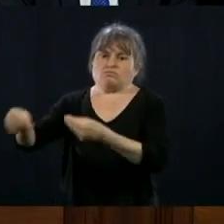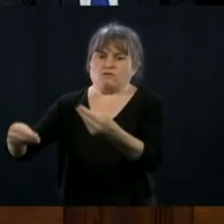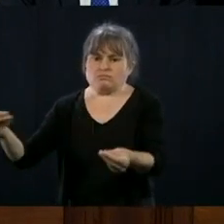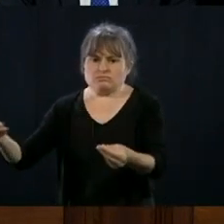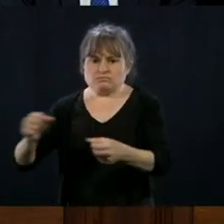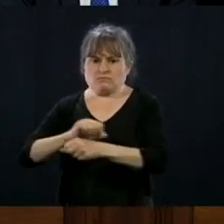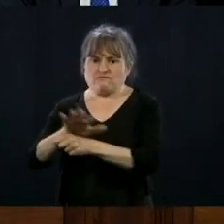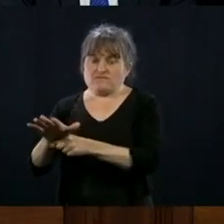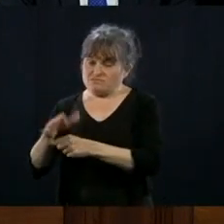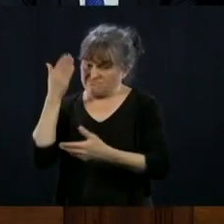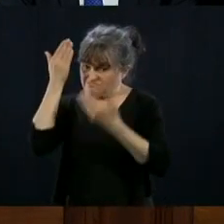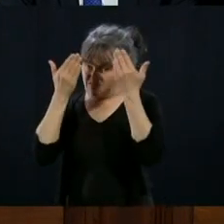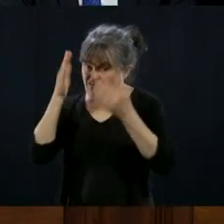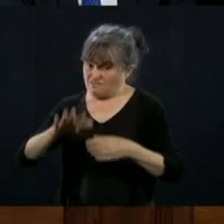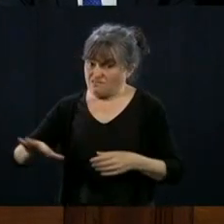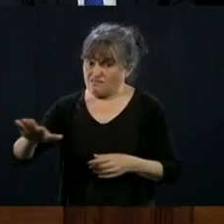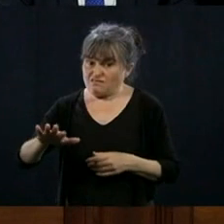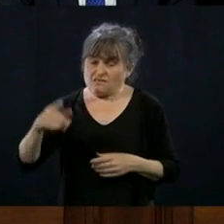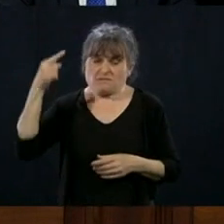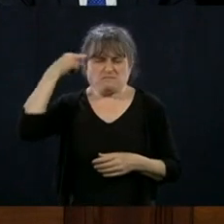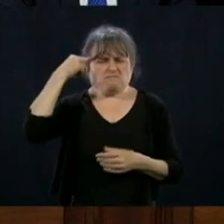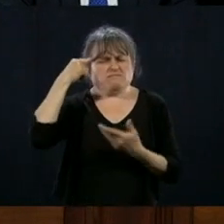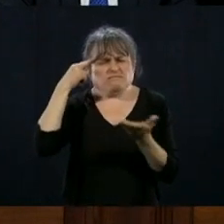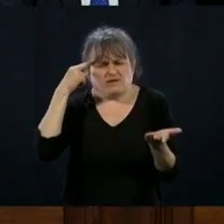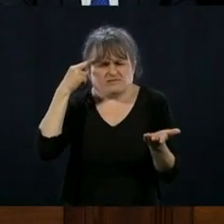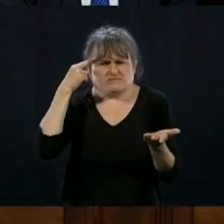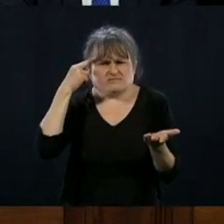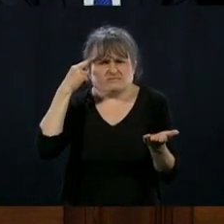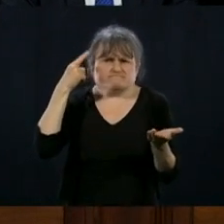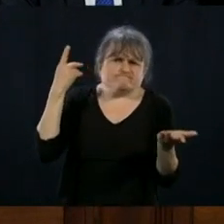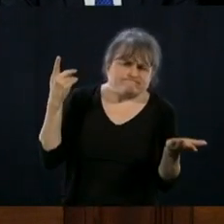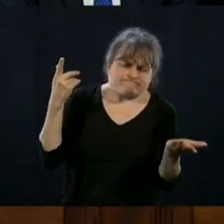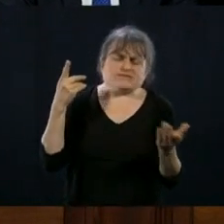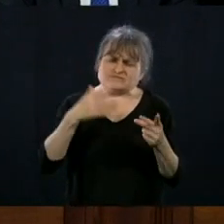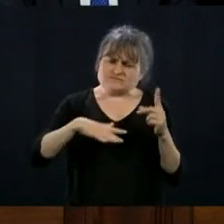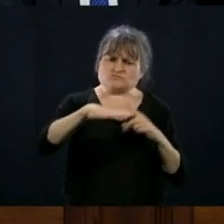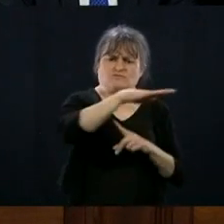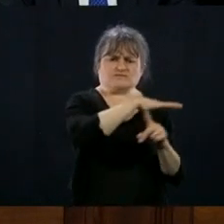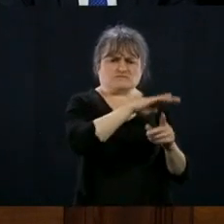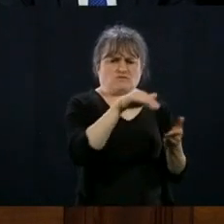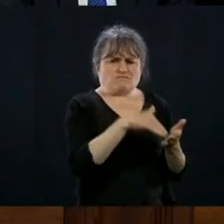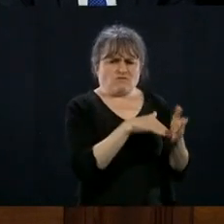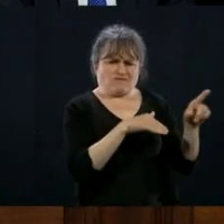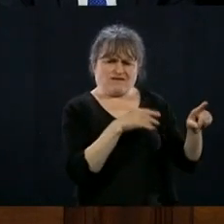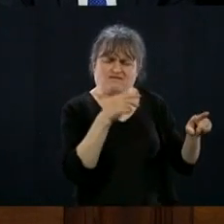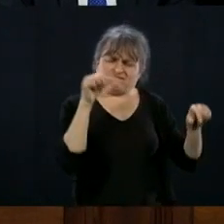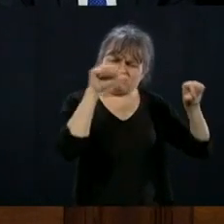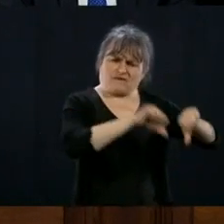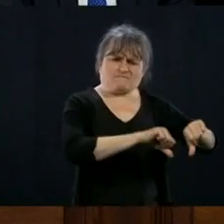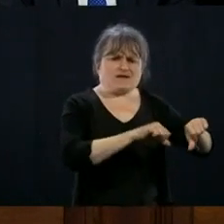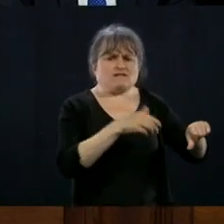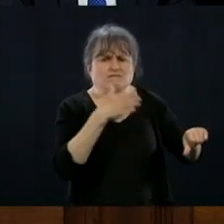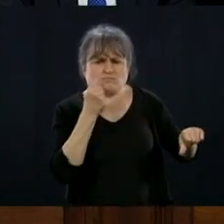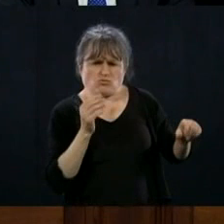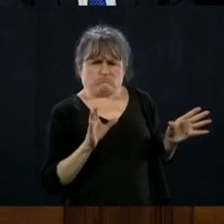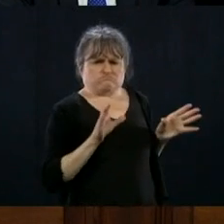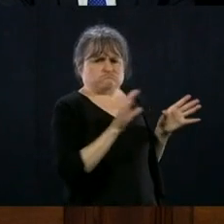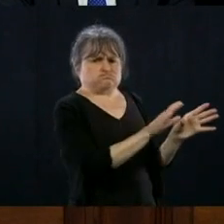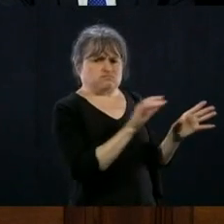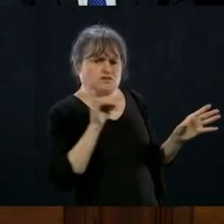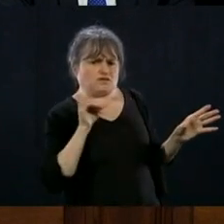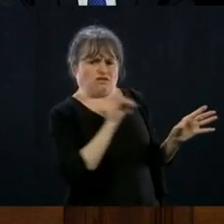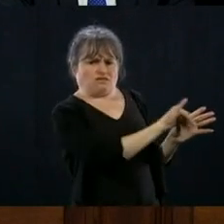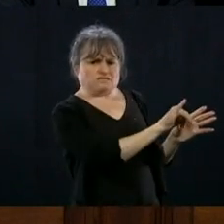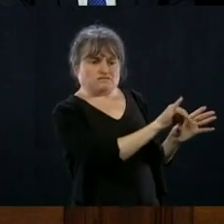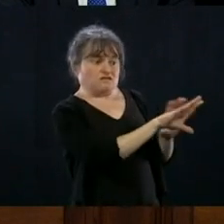Are you considering, taking into account the situation that you talked about, Mr. Legault, and you said that it was critical in Montreal, to confine certain